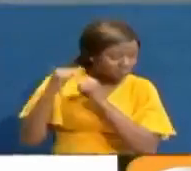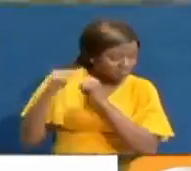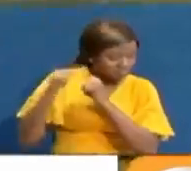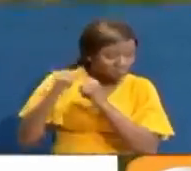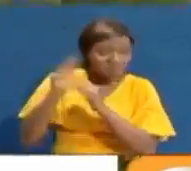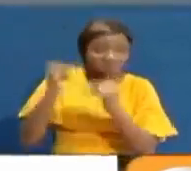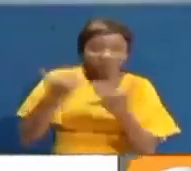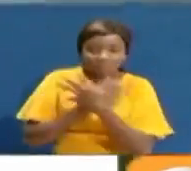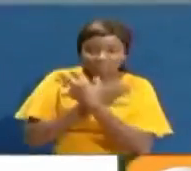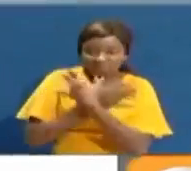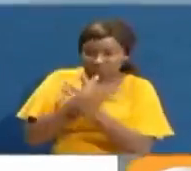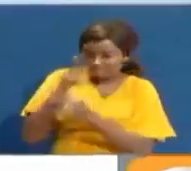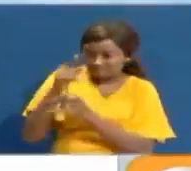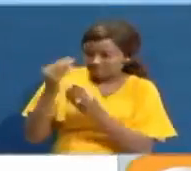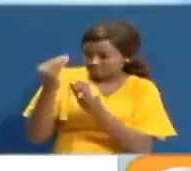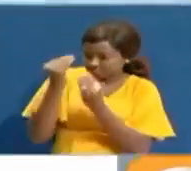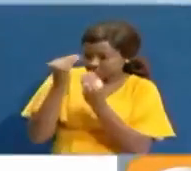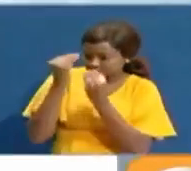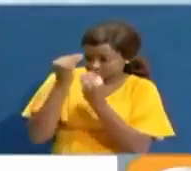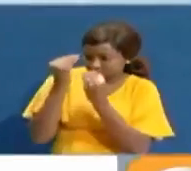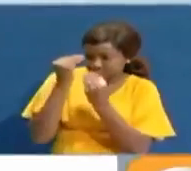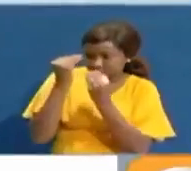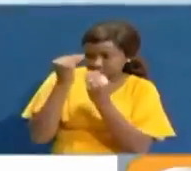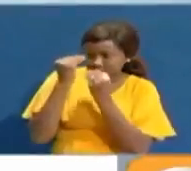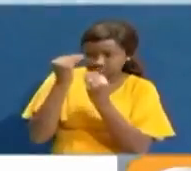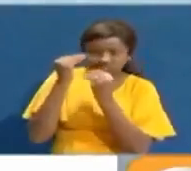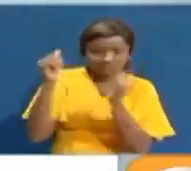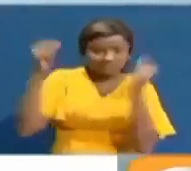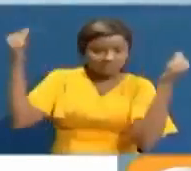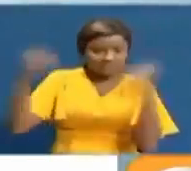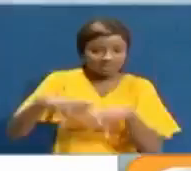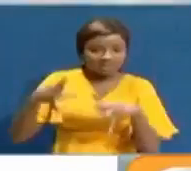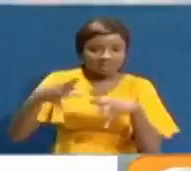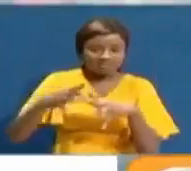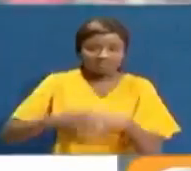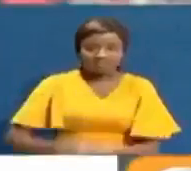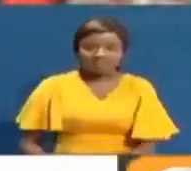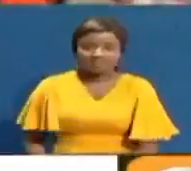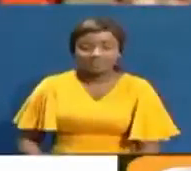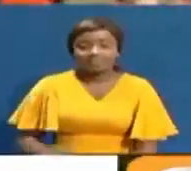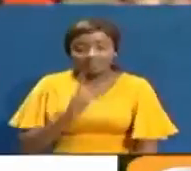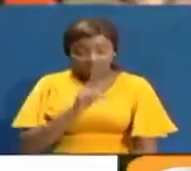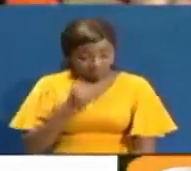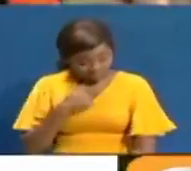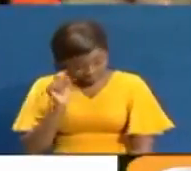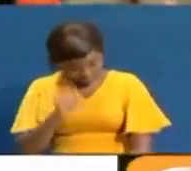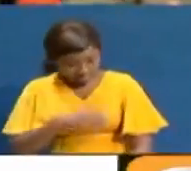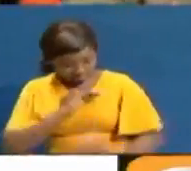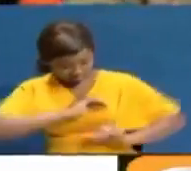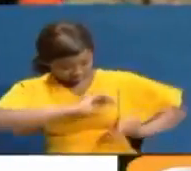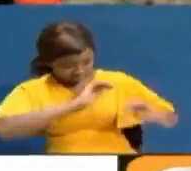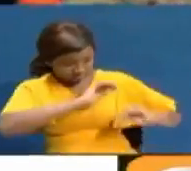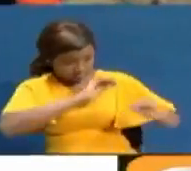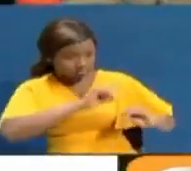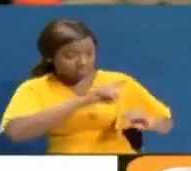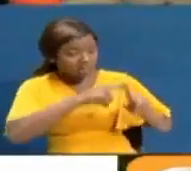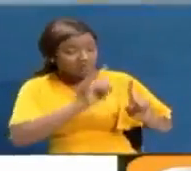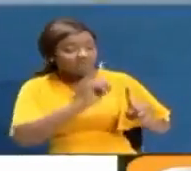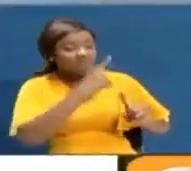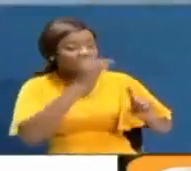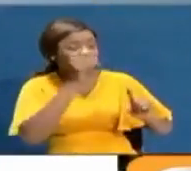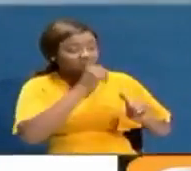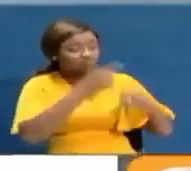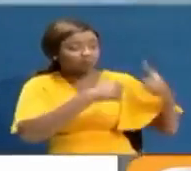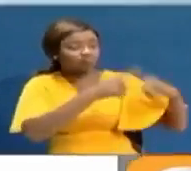German paraglider and took Kibet under his wings, albeit with one condition. Can you say, okay, I'm going to finish the bath, continue school